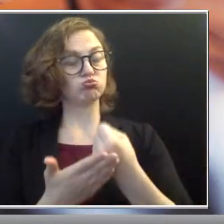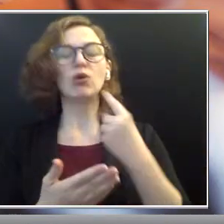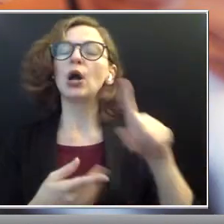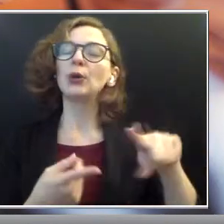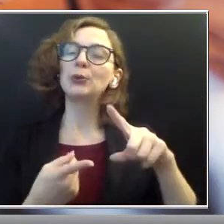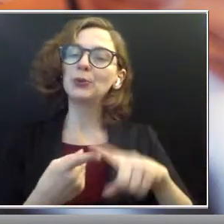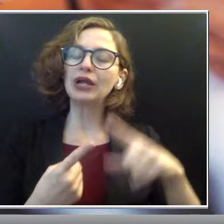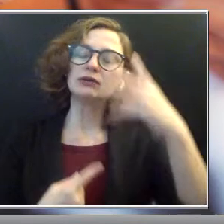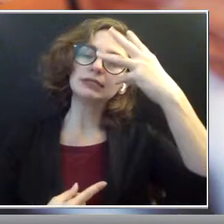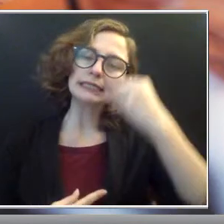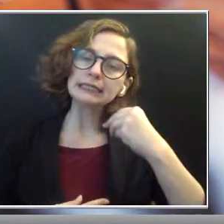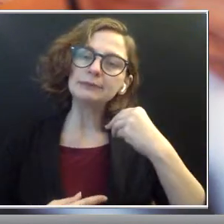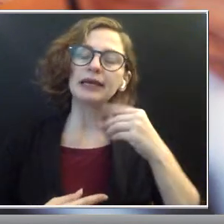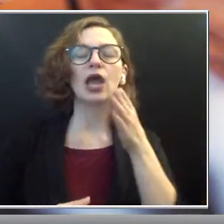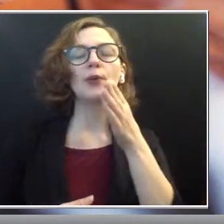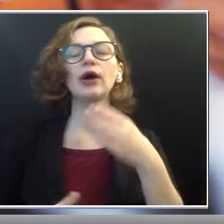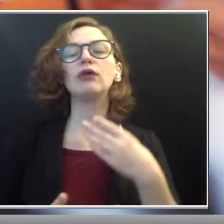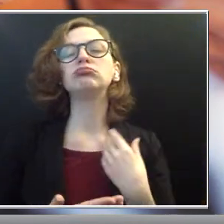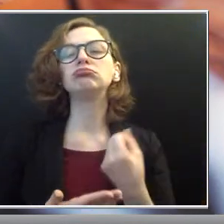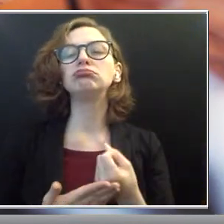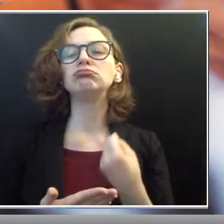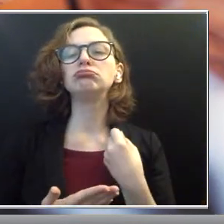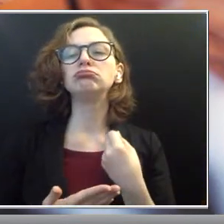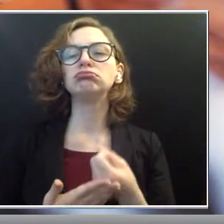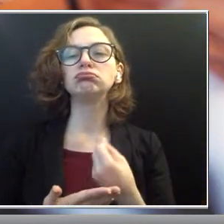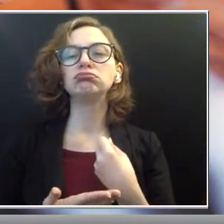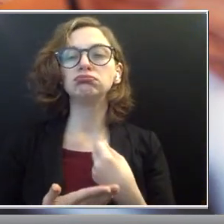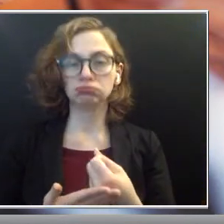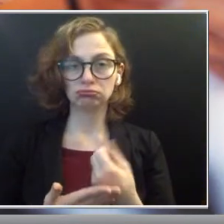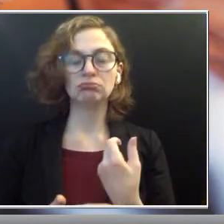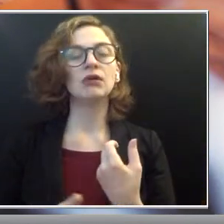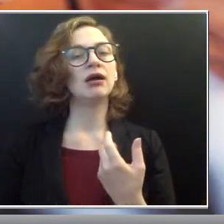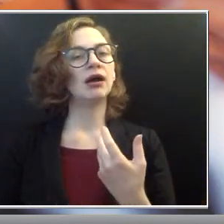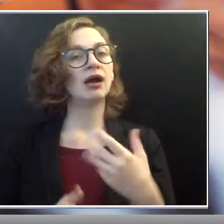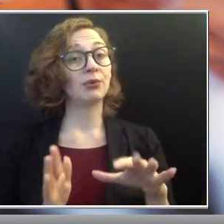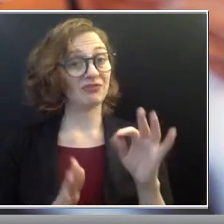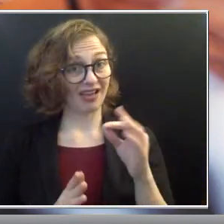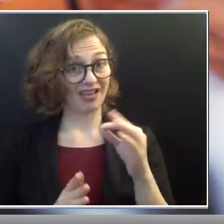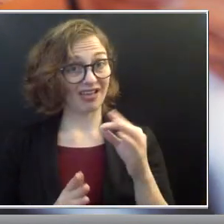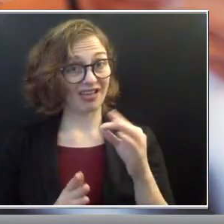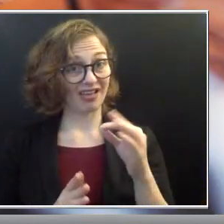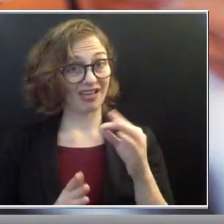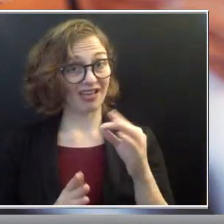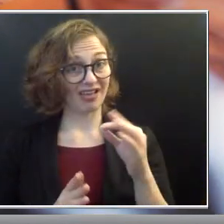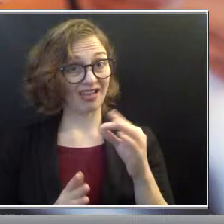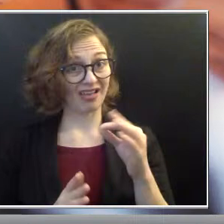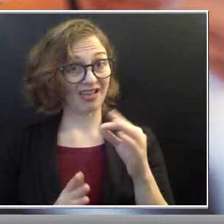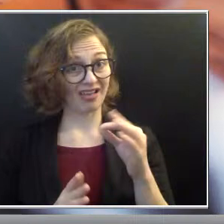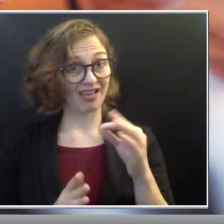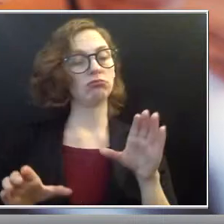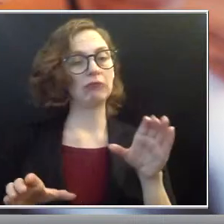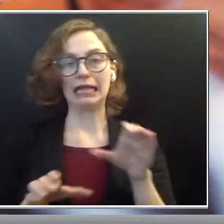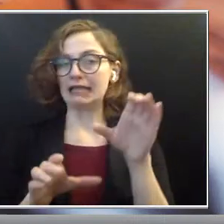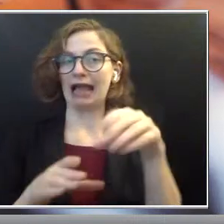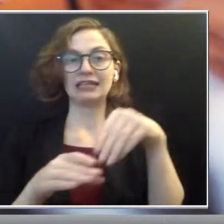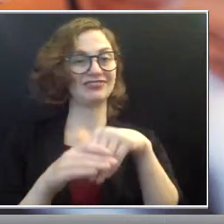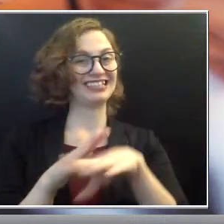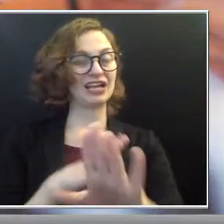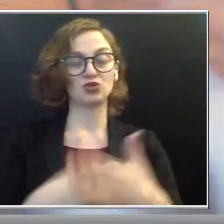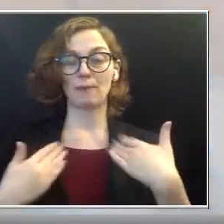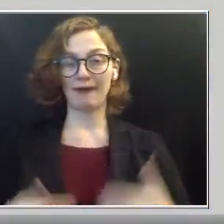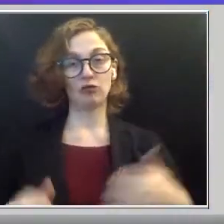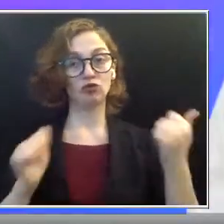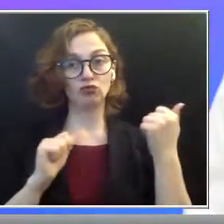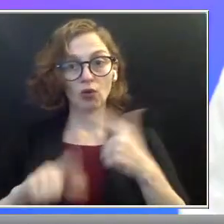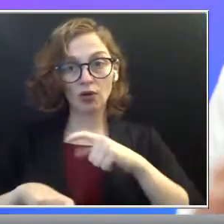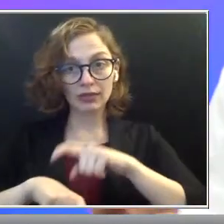out that thyroid hormone is active in your body all the time, even under normal conditions. And it helps regulate things